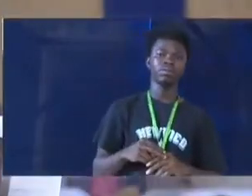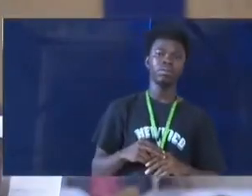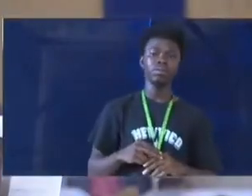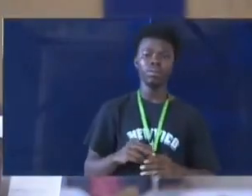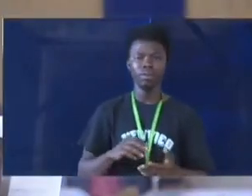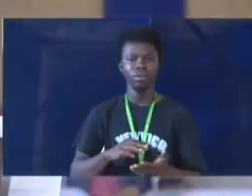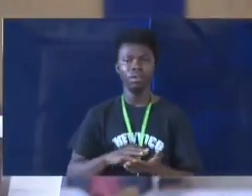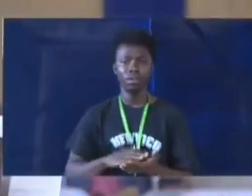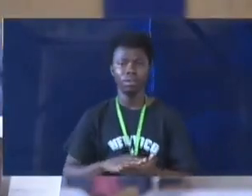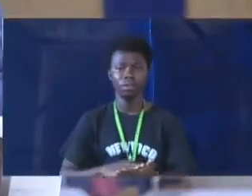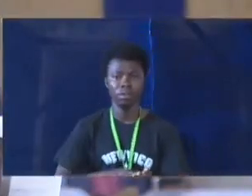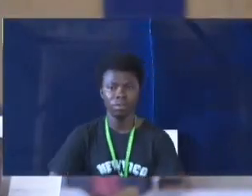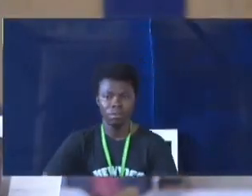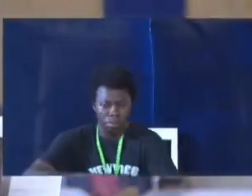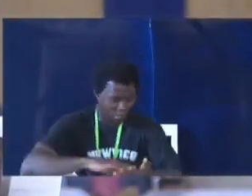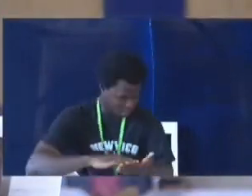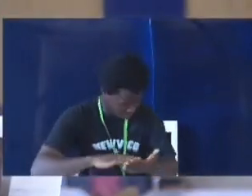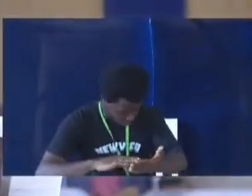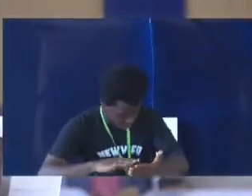Glory, however,